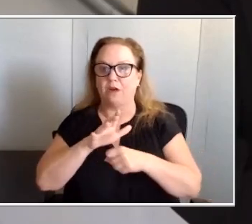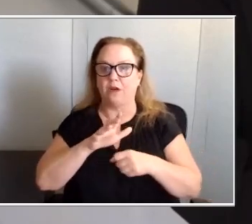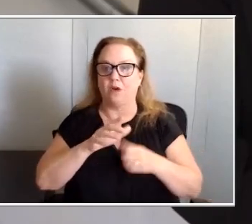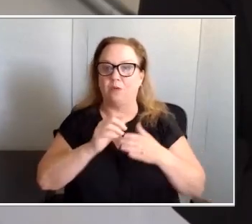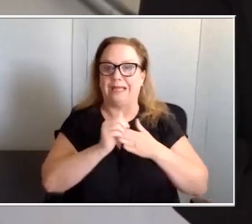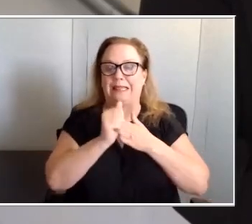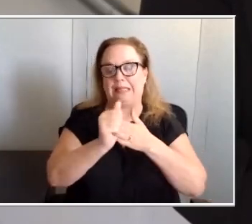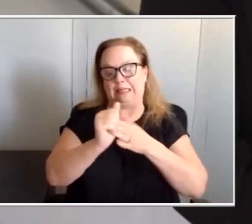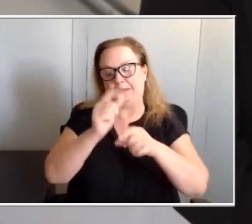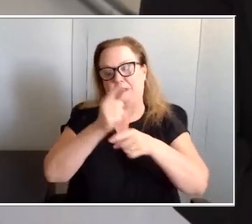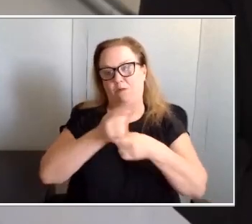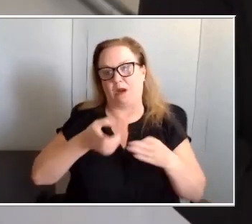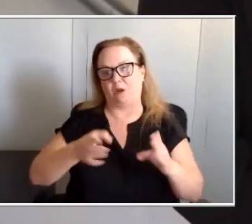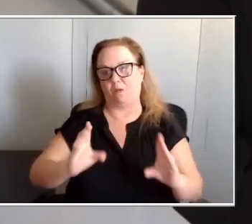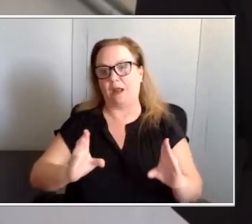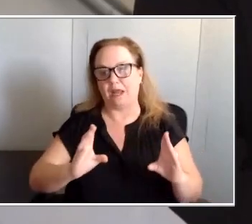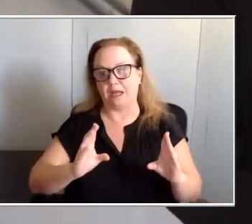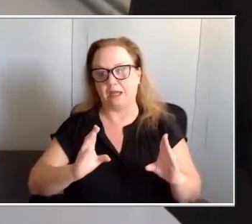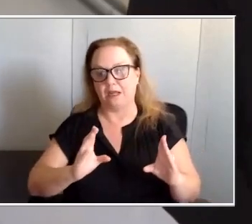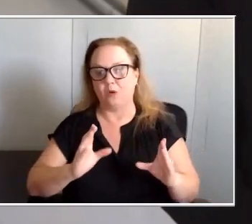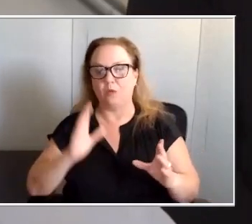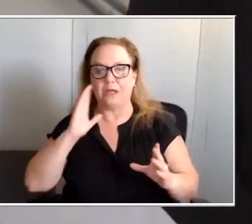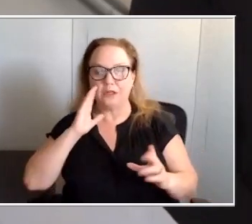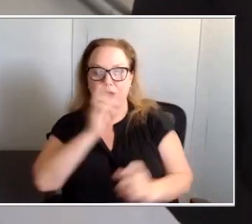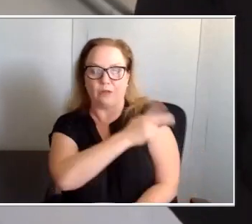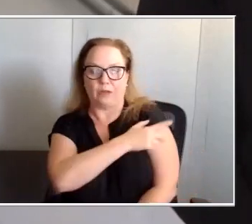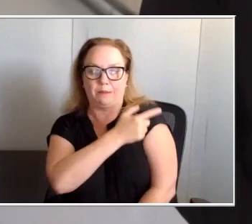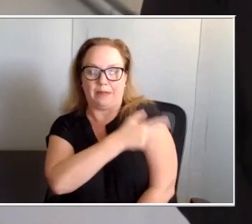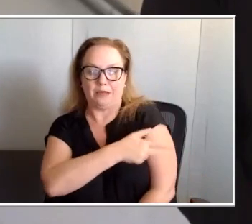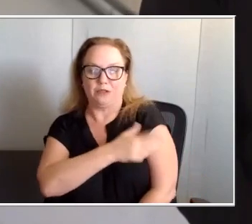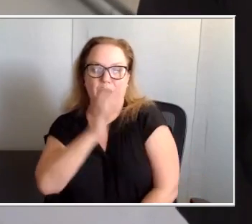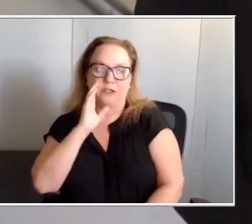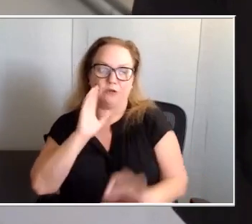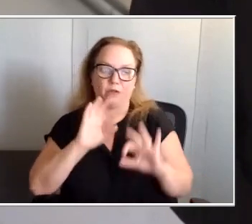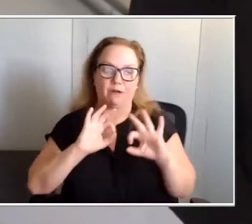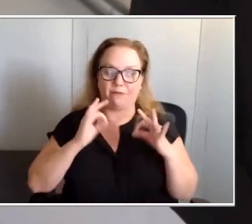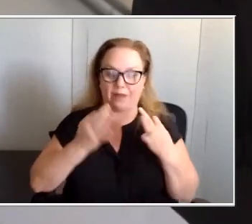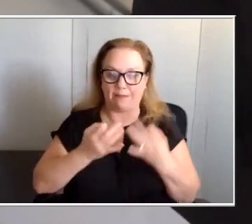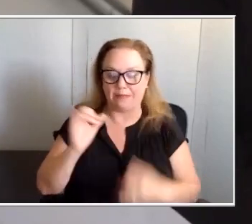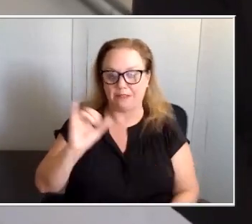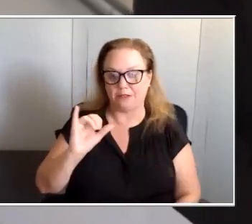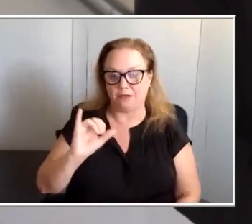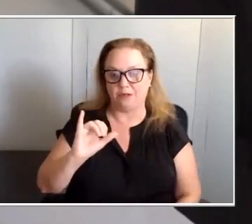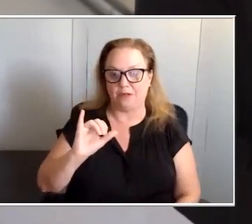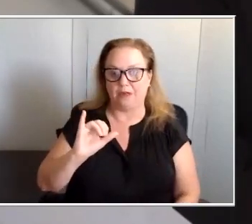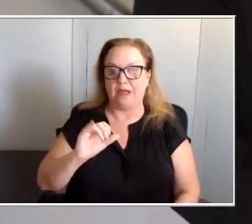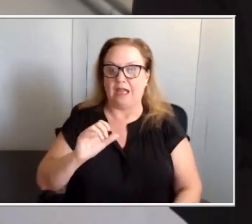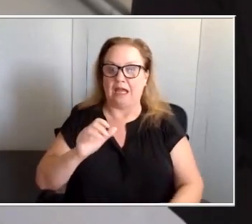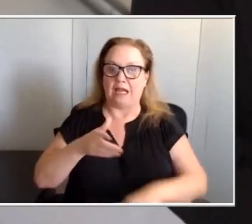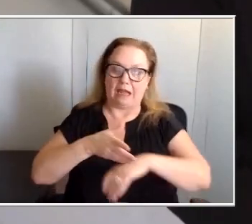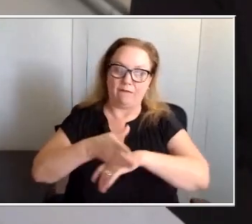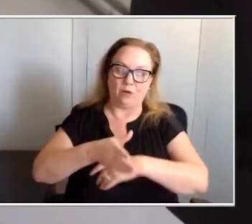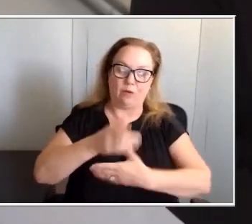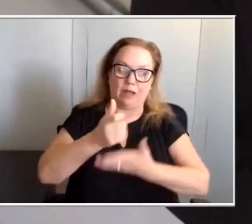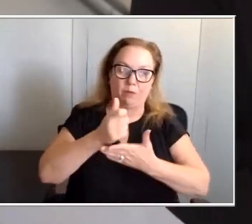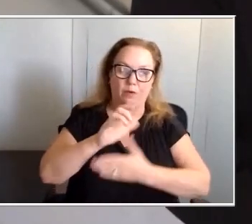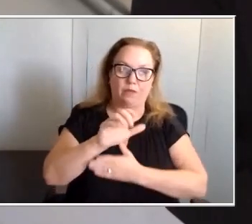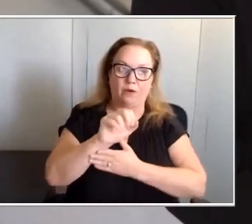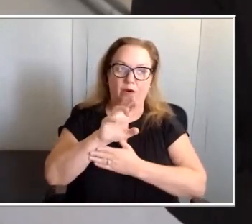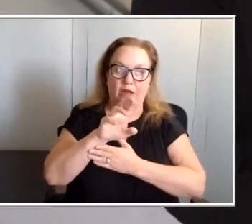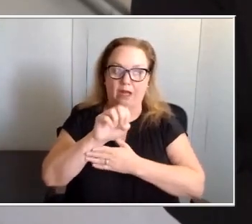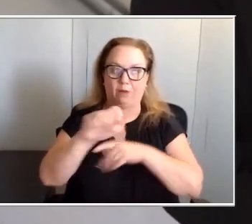direction. Not only do we get to know the patients, but we get to know their families. And many times after we've assisted with their care, we get calls